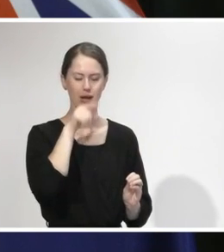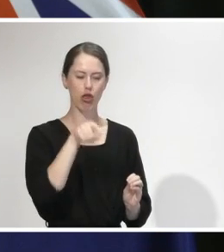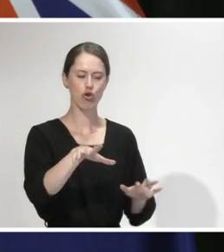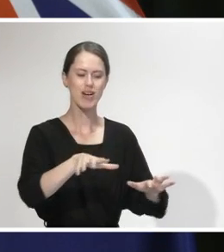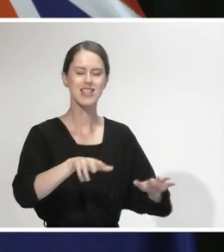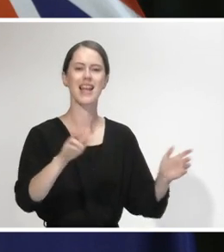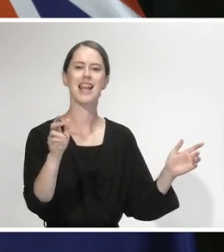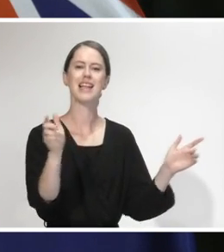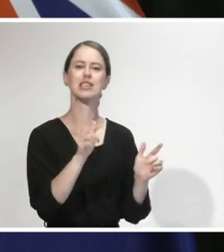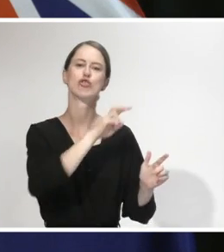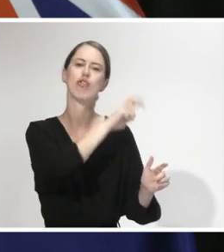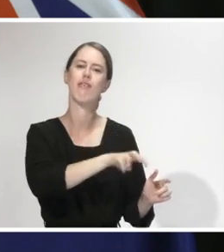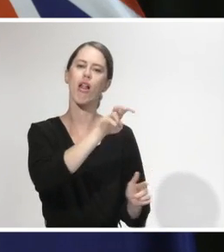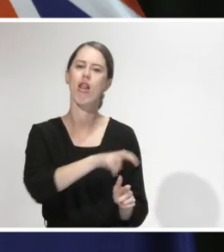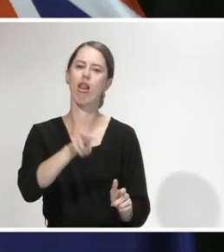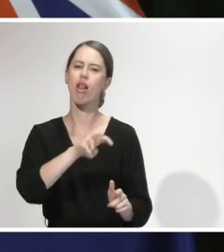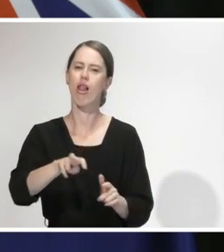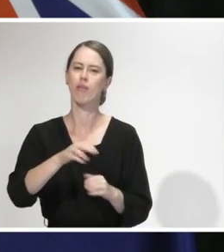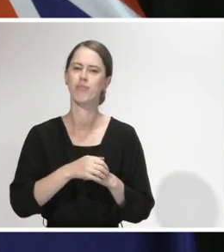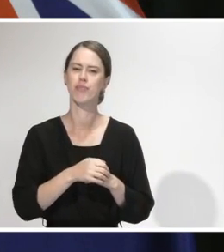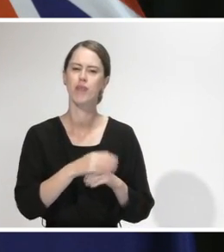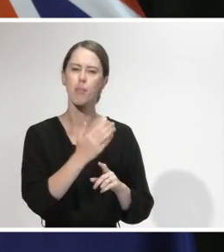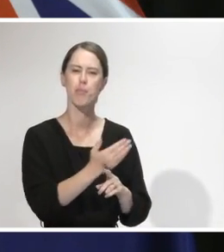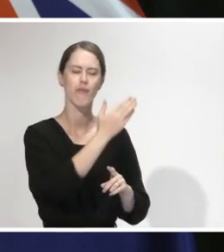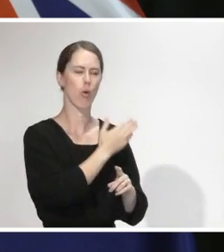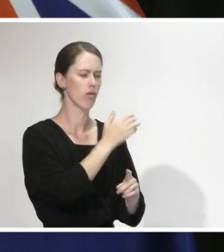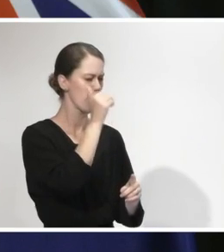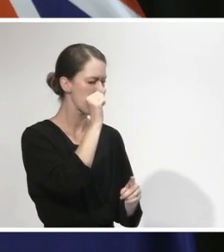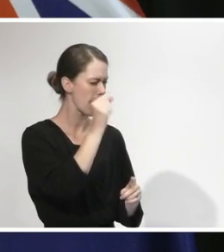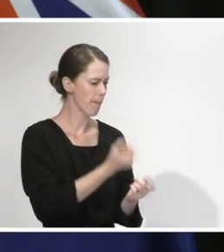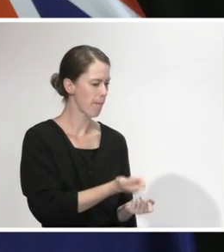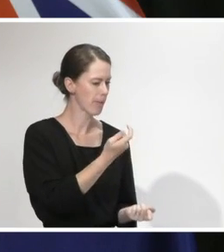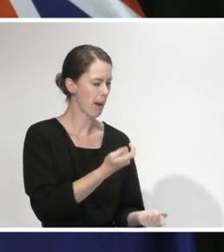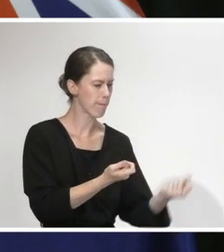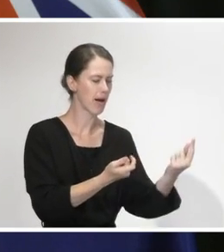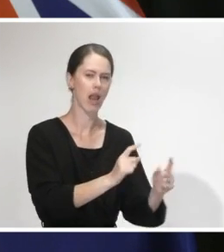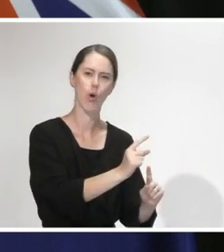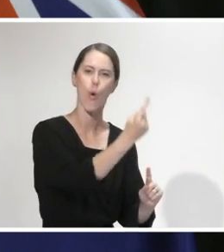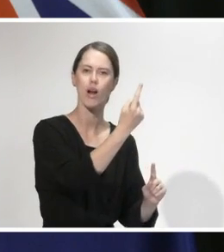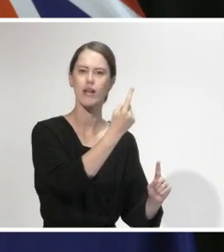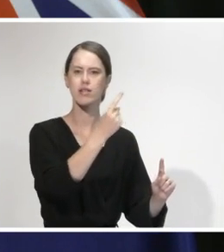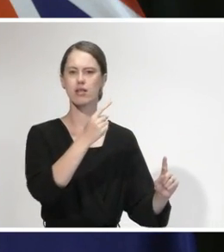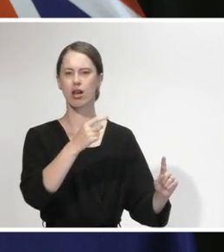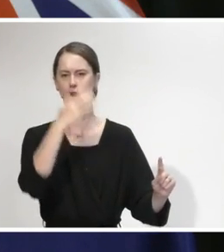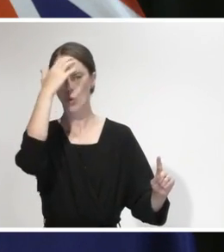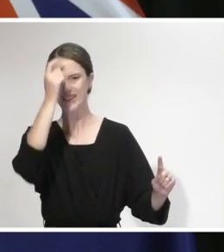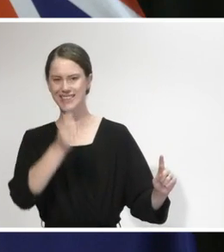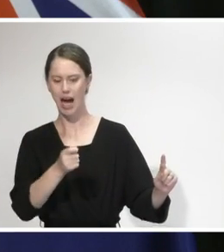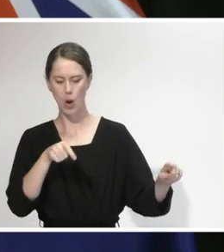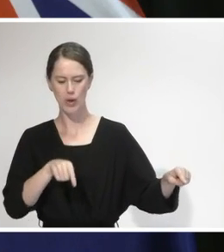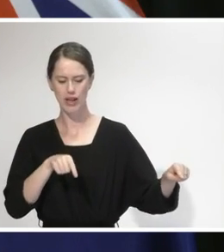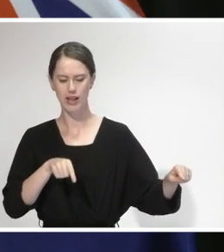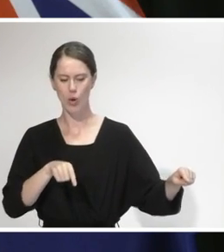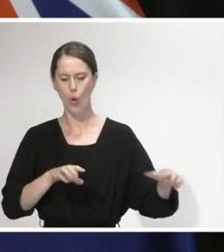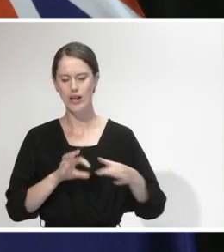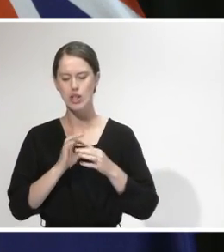those regions, particularly early on when we saw cases popping up in other places like in Auckland, like in Queenstown, or associated